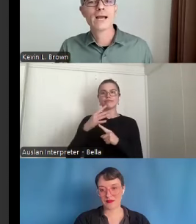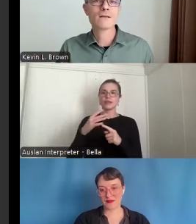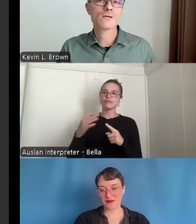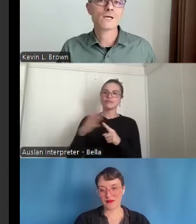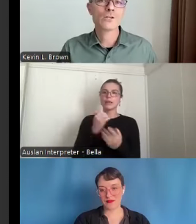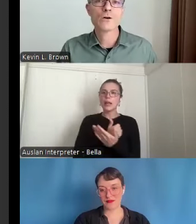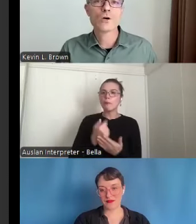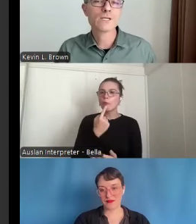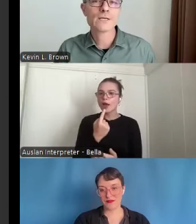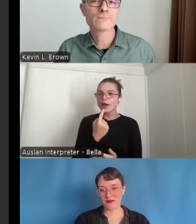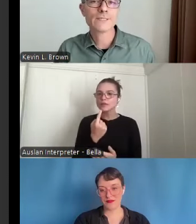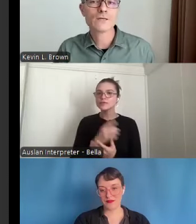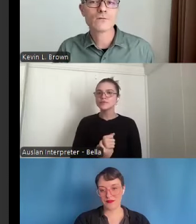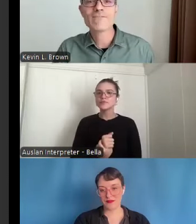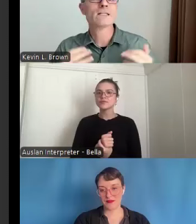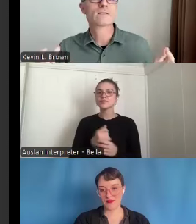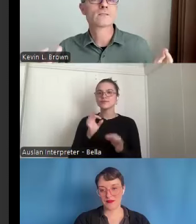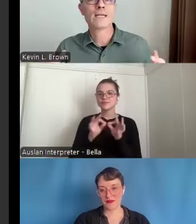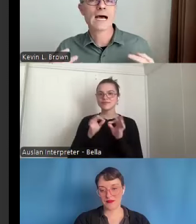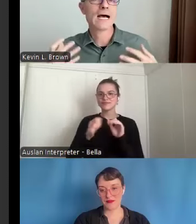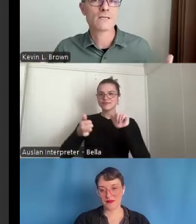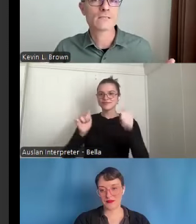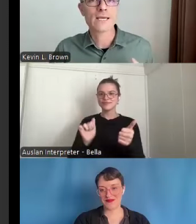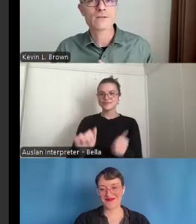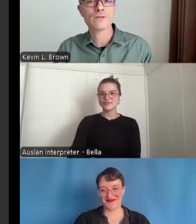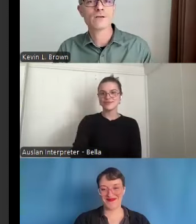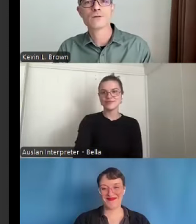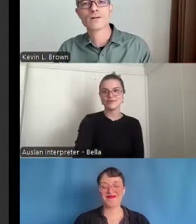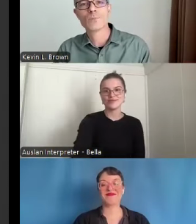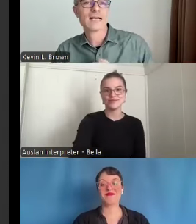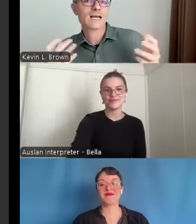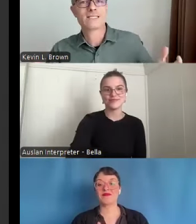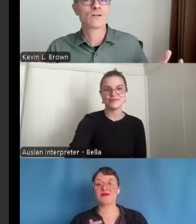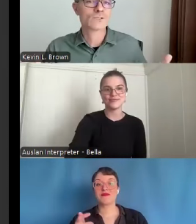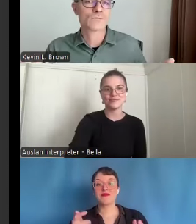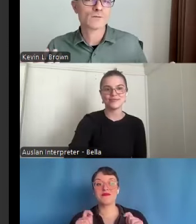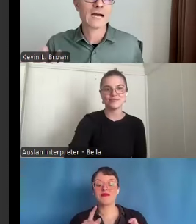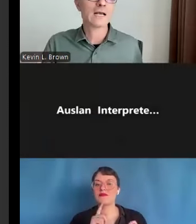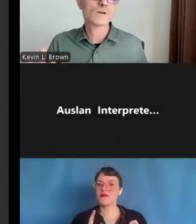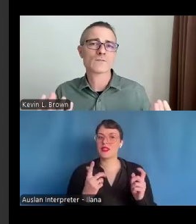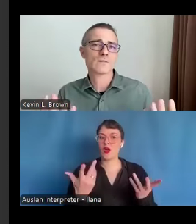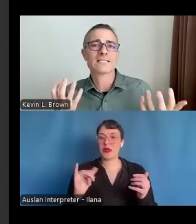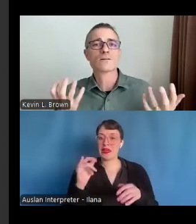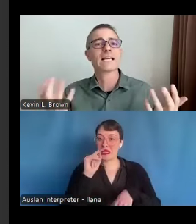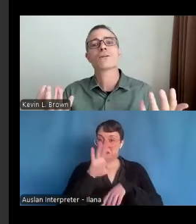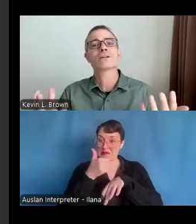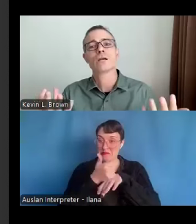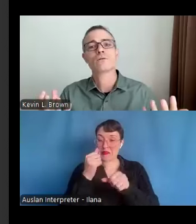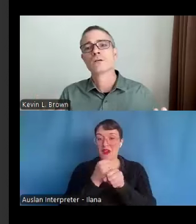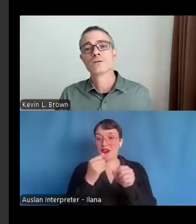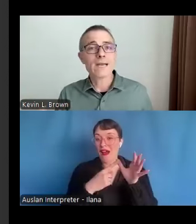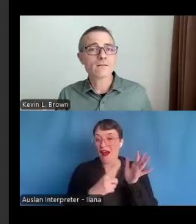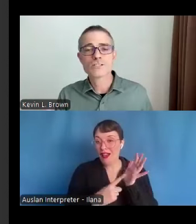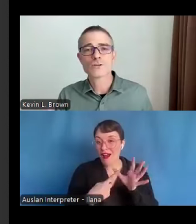all right, hosting, events and galas and, kind of black tie dinners for high net worths. That's our secondary